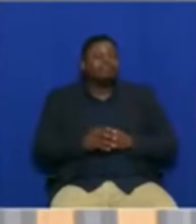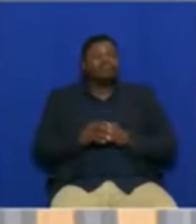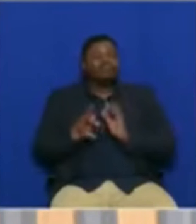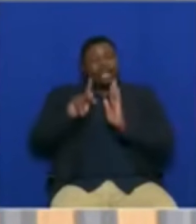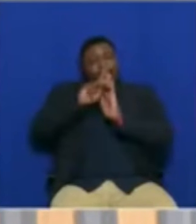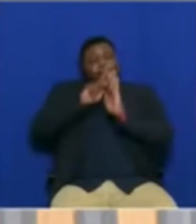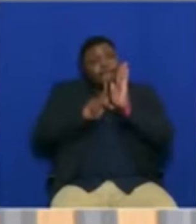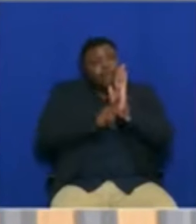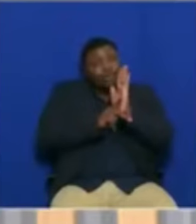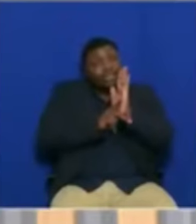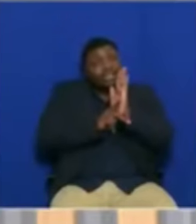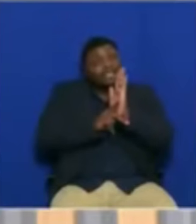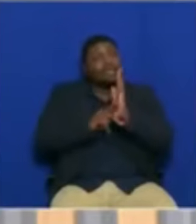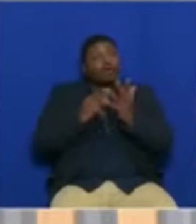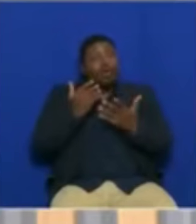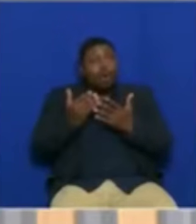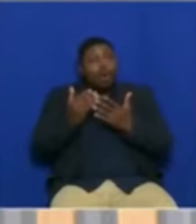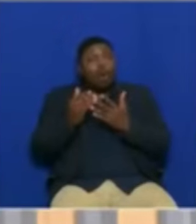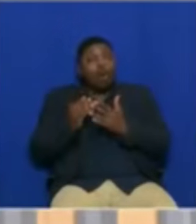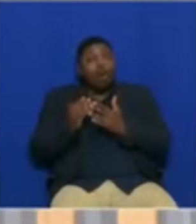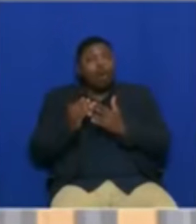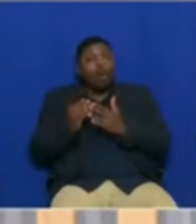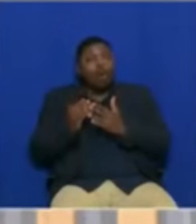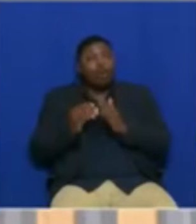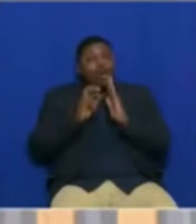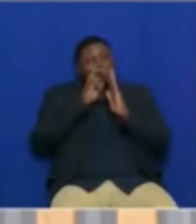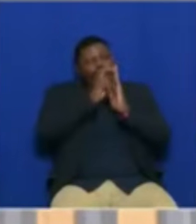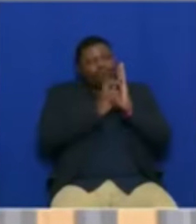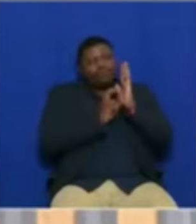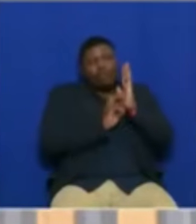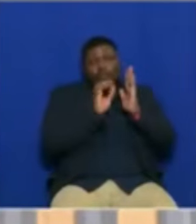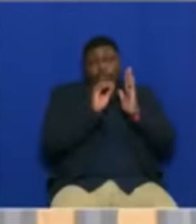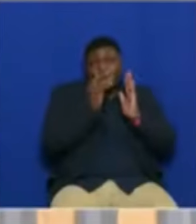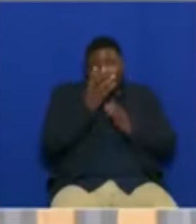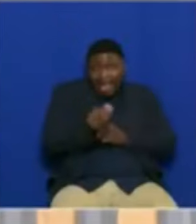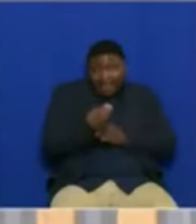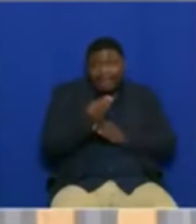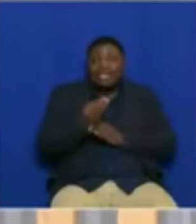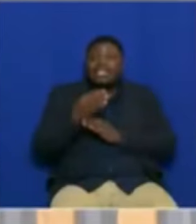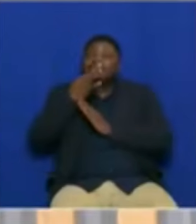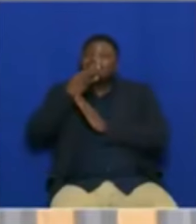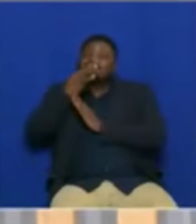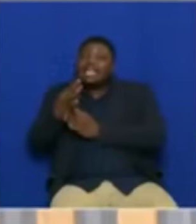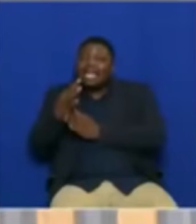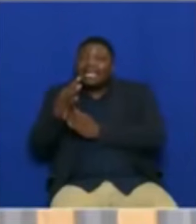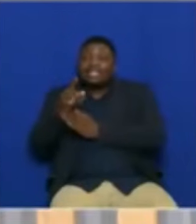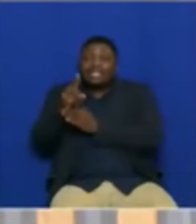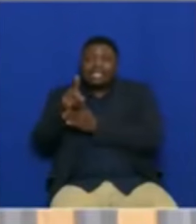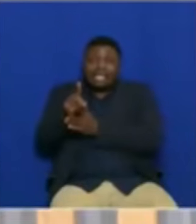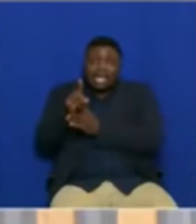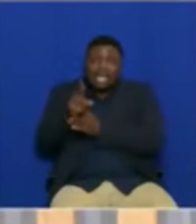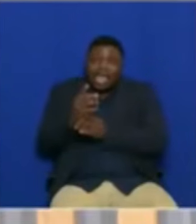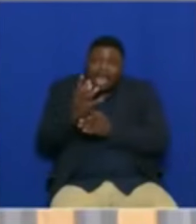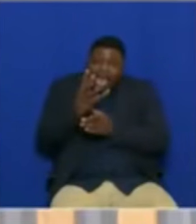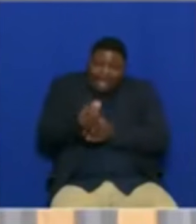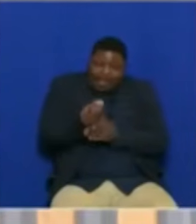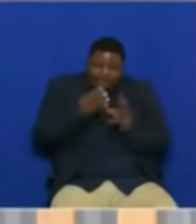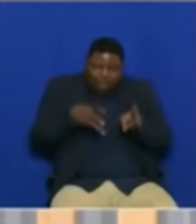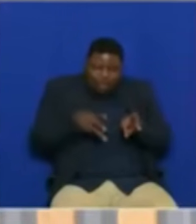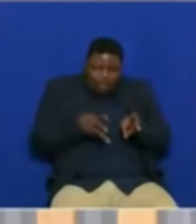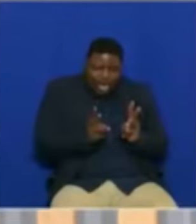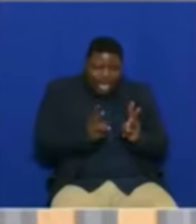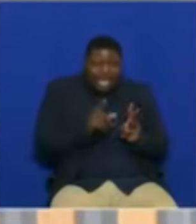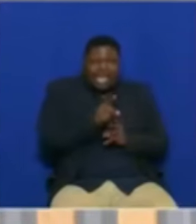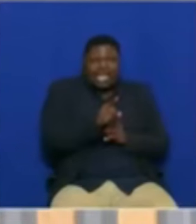protocol, an instruction, whatever it is called? Is there an instrument in IDEC